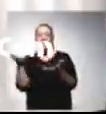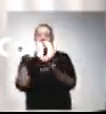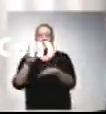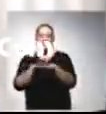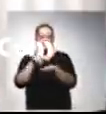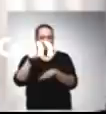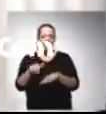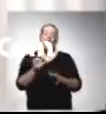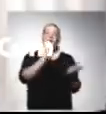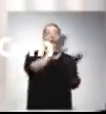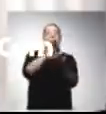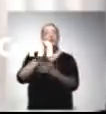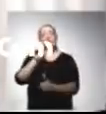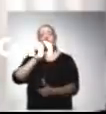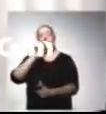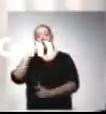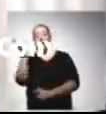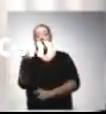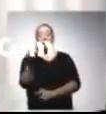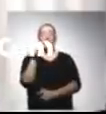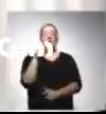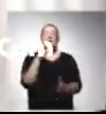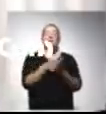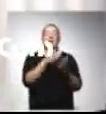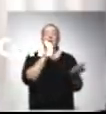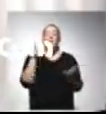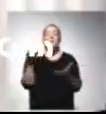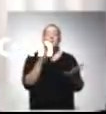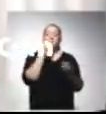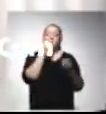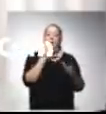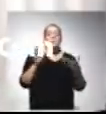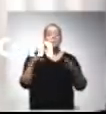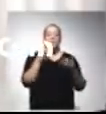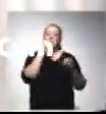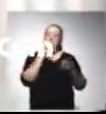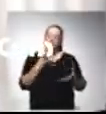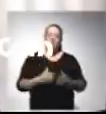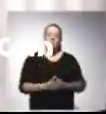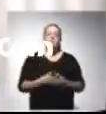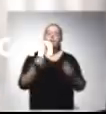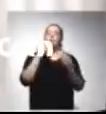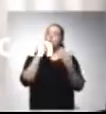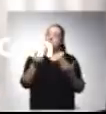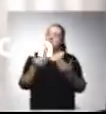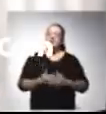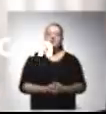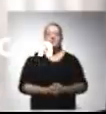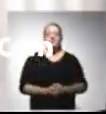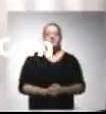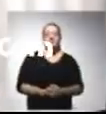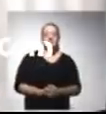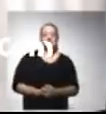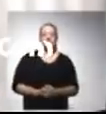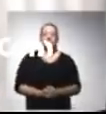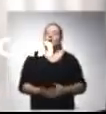less than 80 in the last 24 hours, one of the lowest days so far. But the core and the